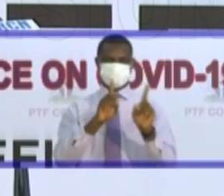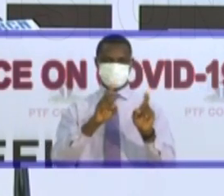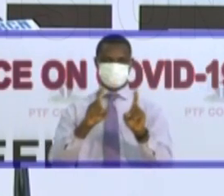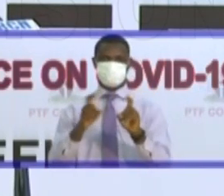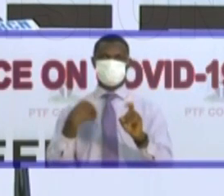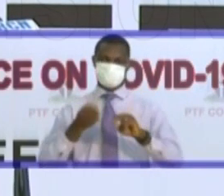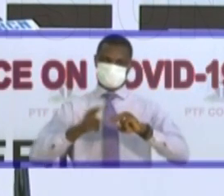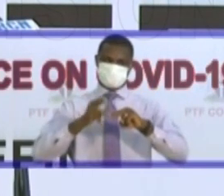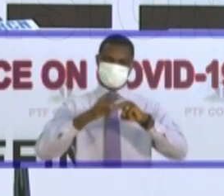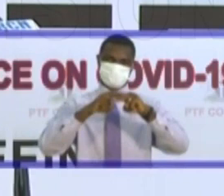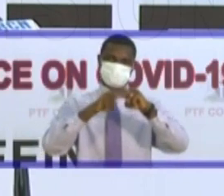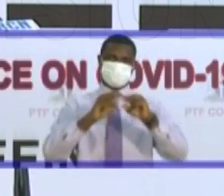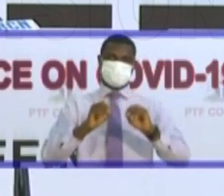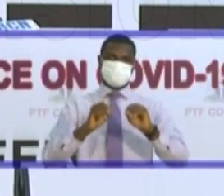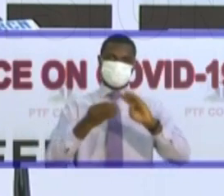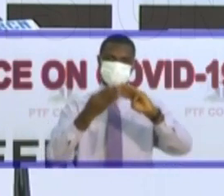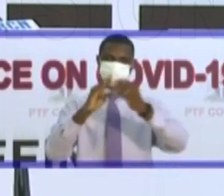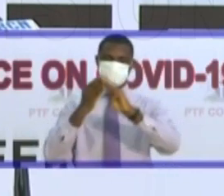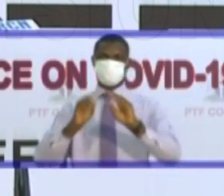increasing community transmission.